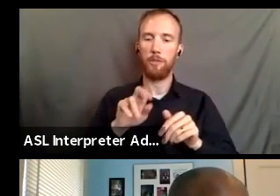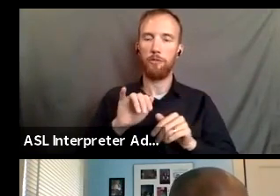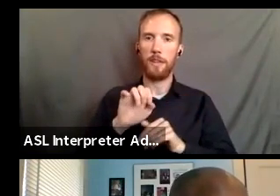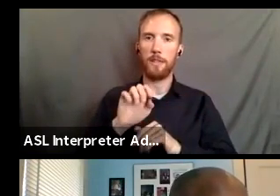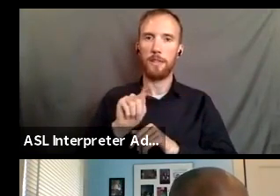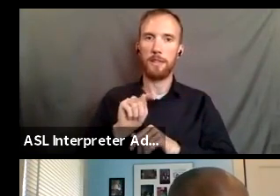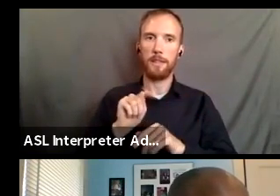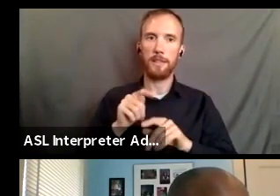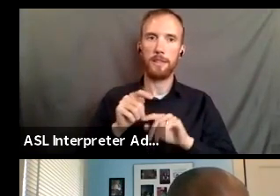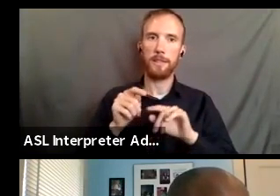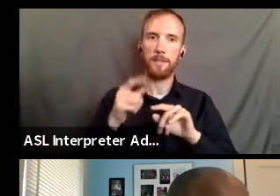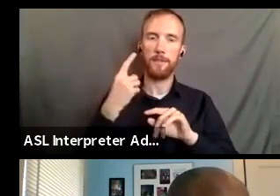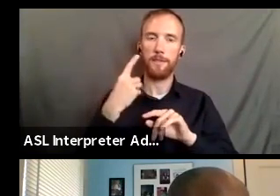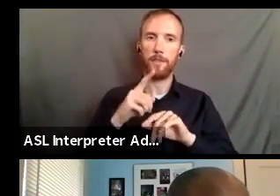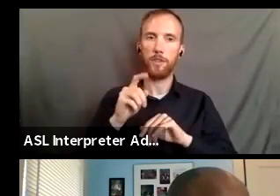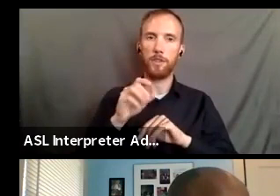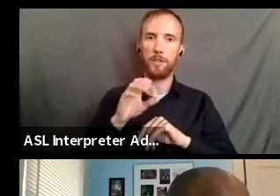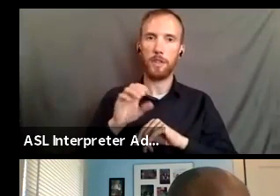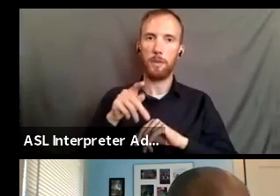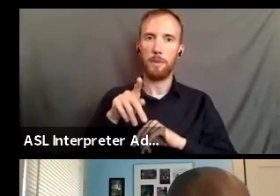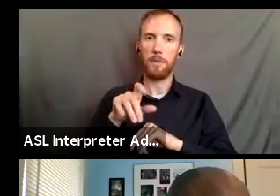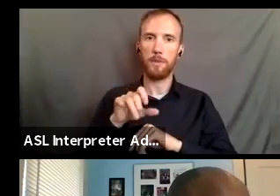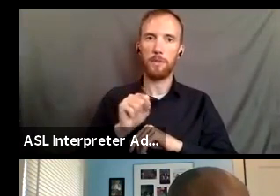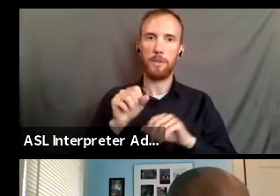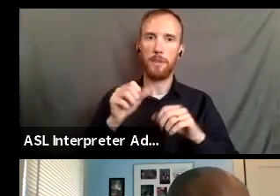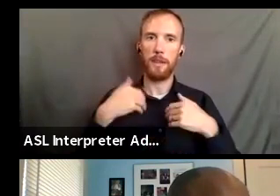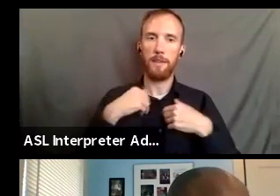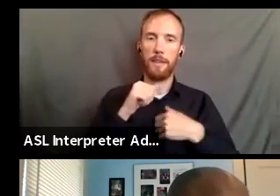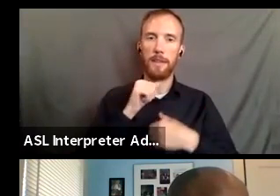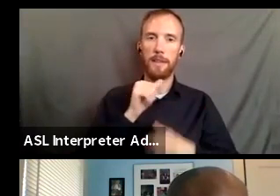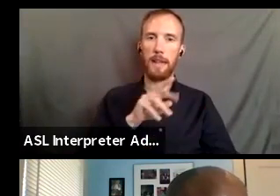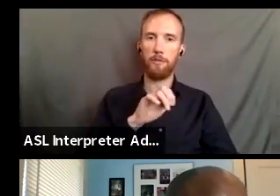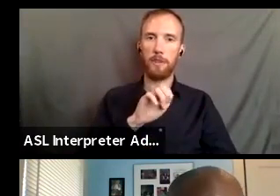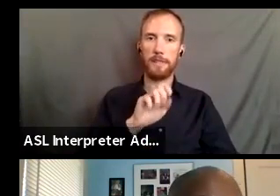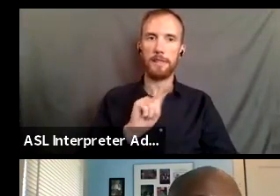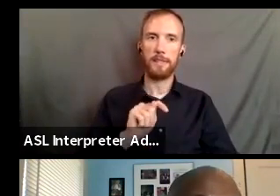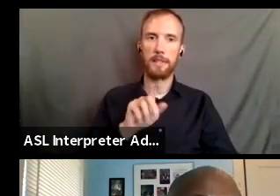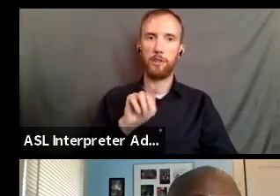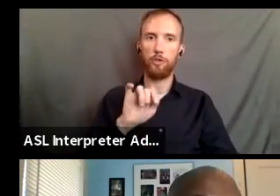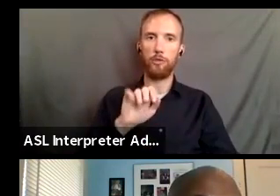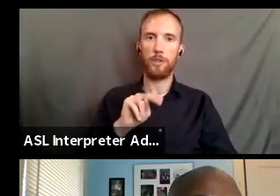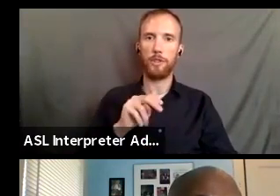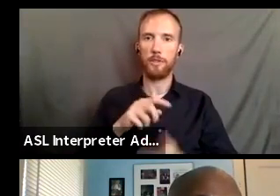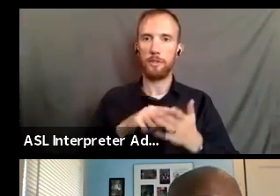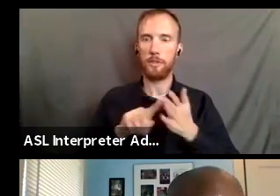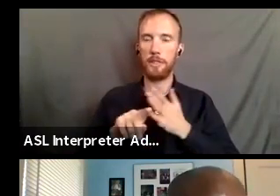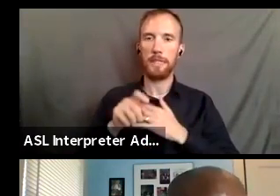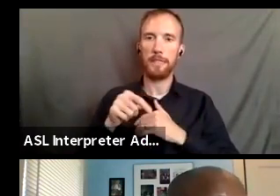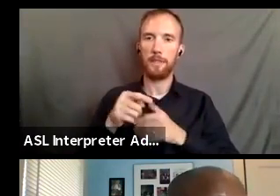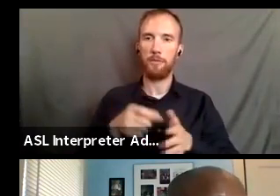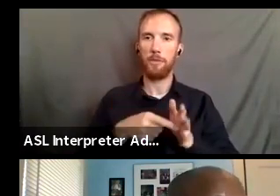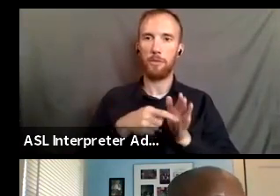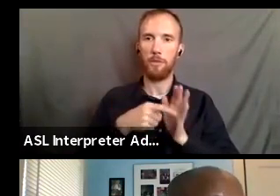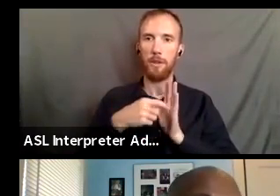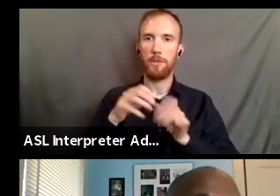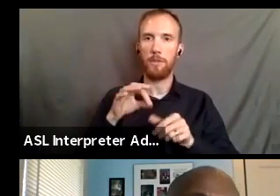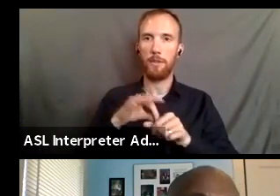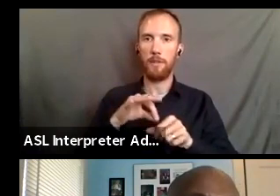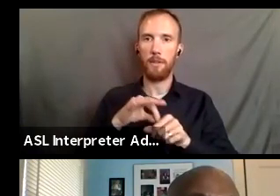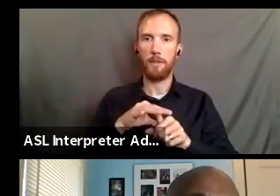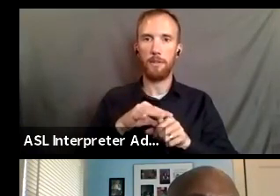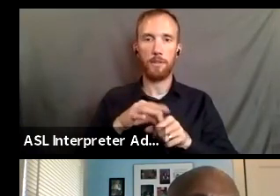public schools for non-resident tuition and mr president this item does require a vote is there a